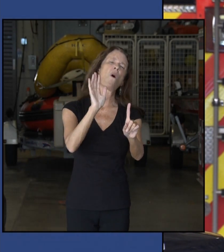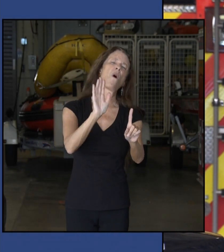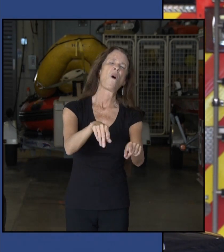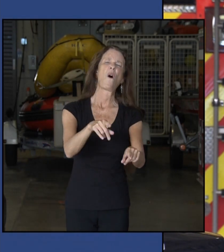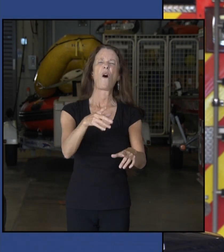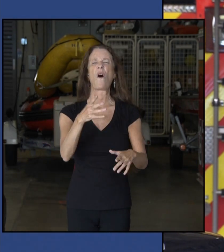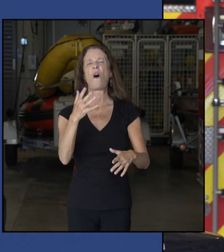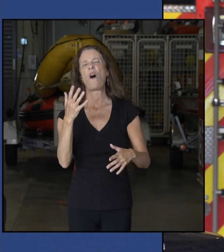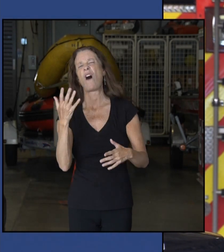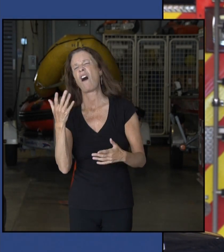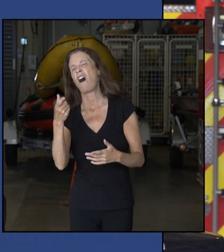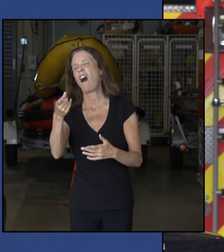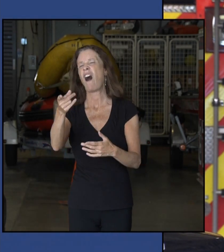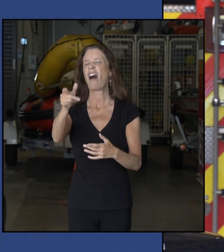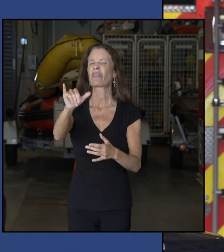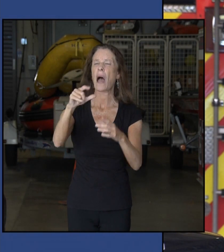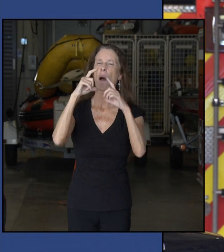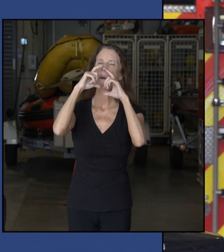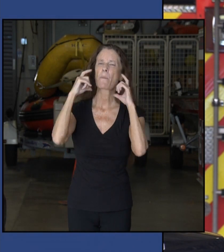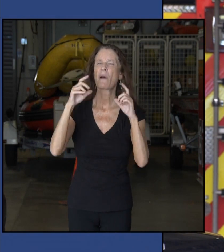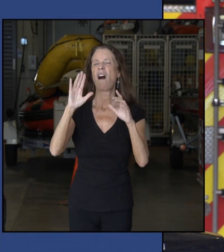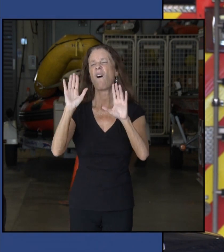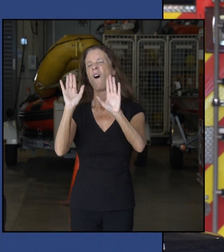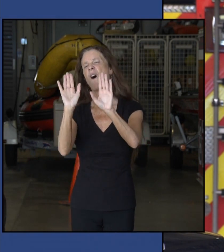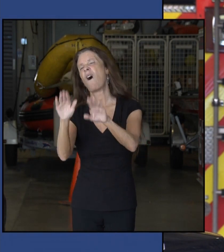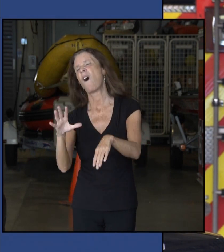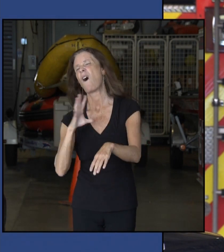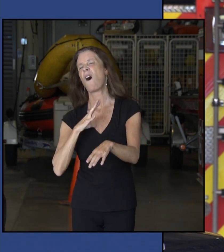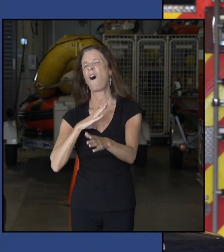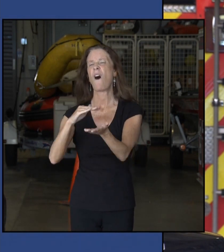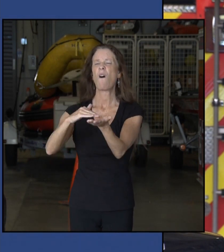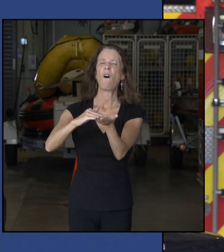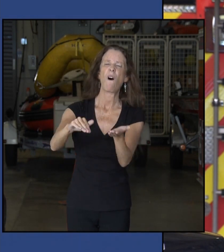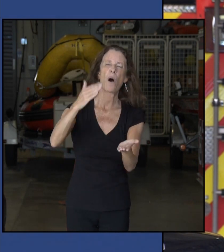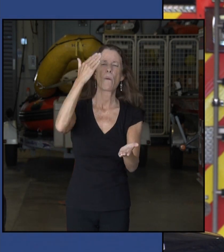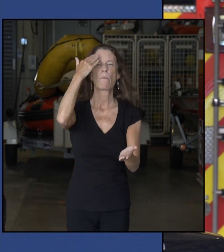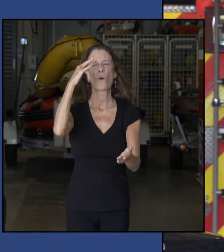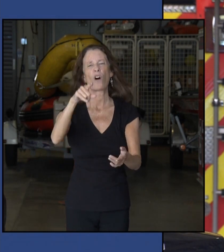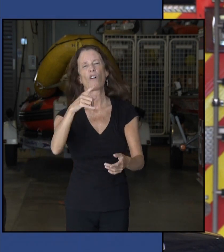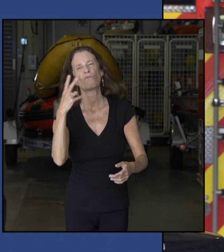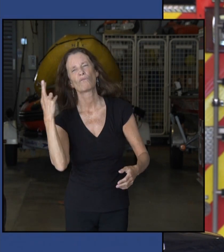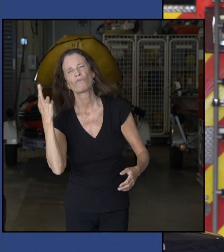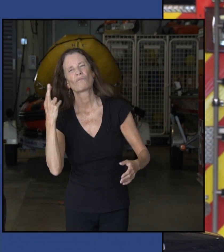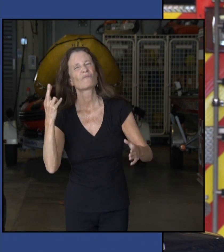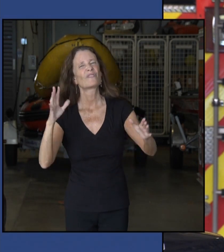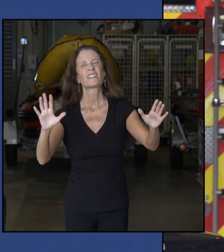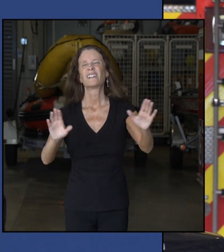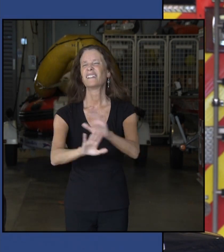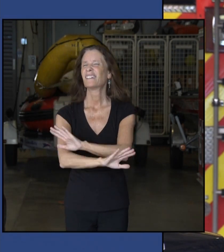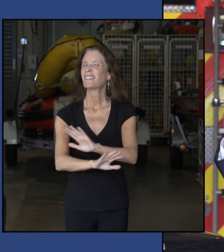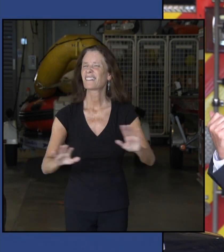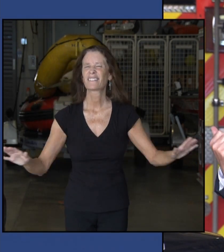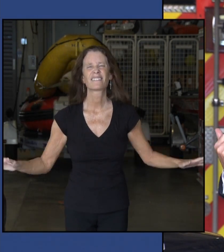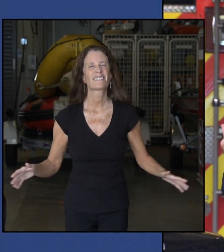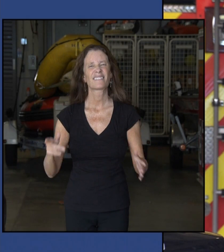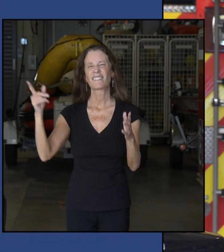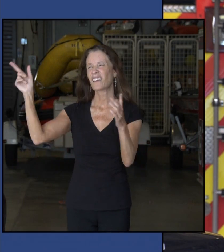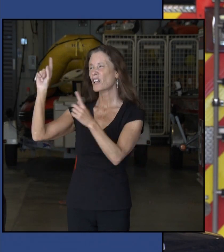is, I think we've got to avoid sort of saying this is Donald Trump or Tom Wolf or